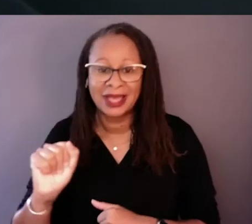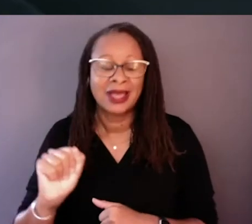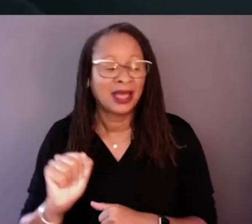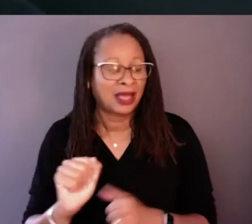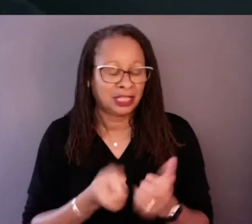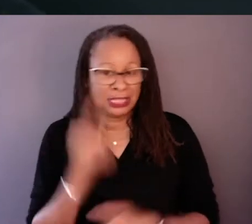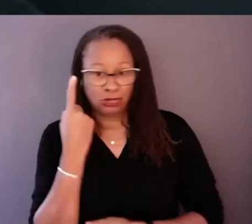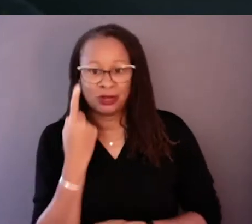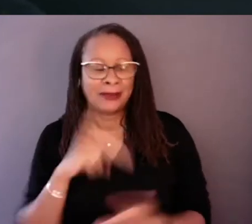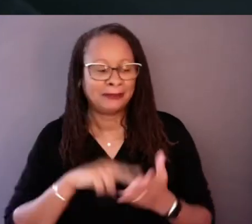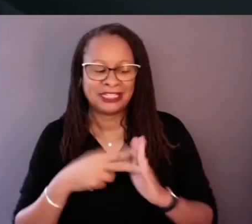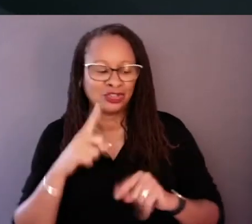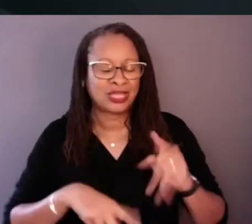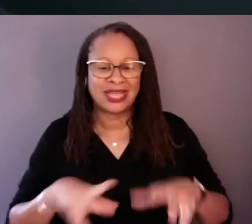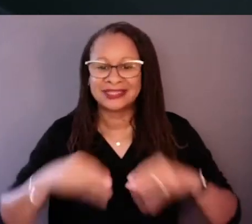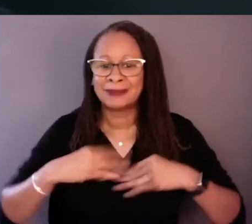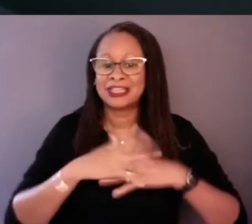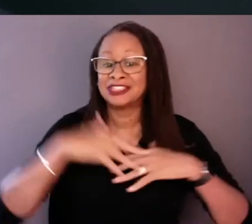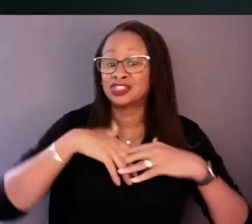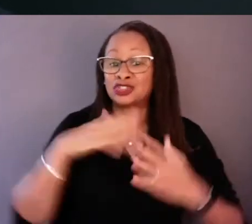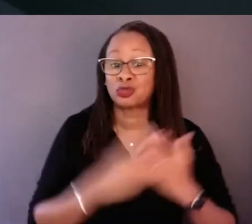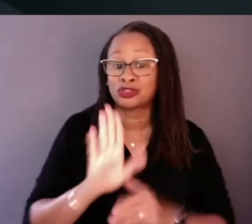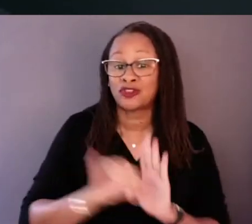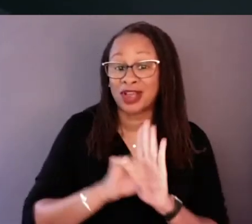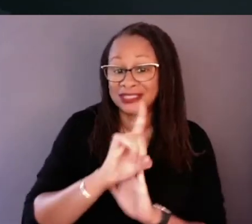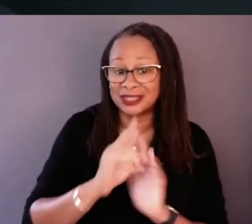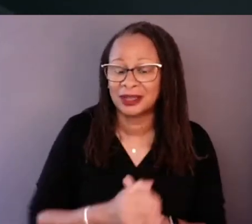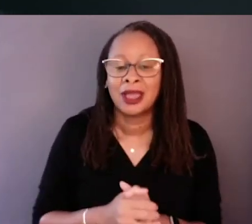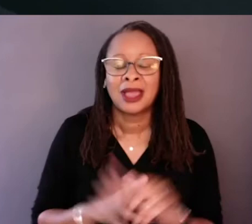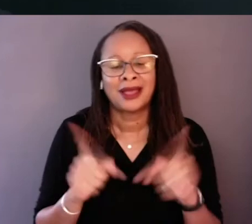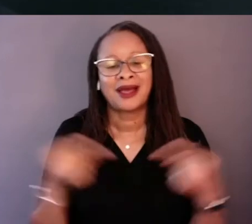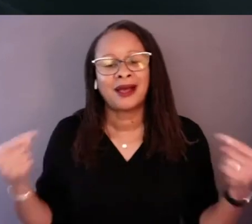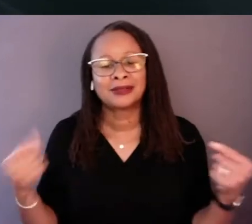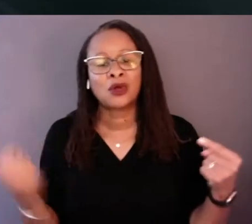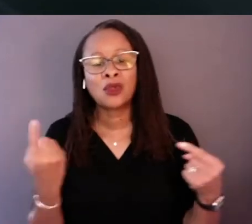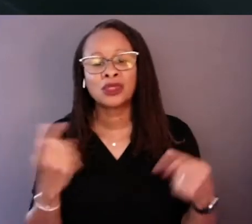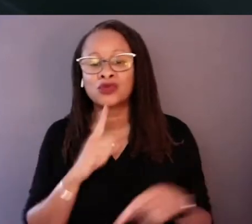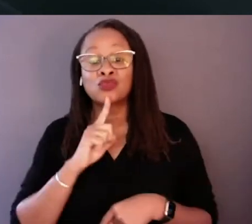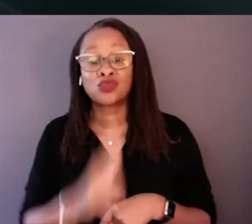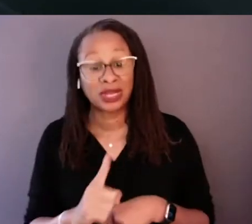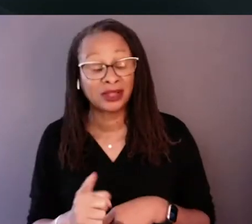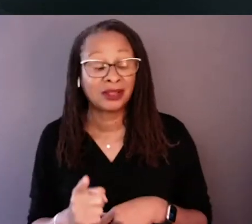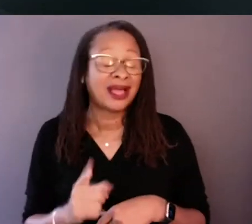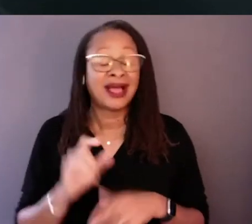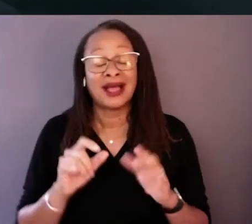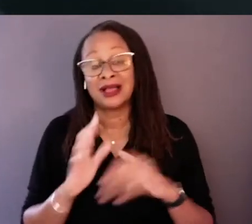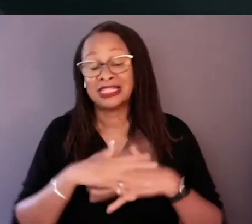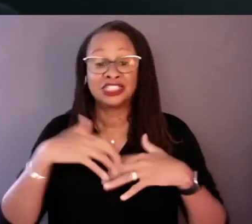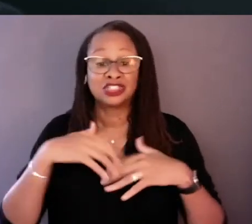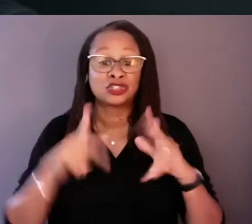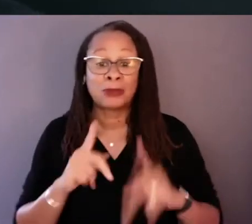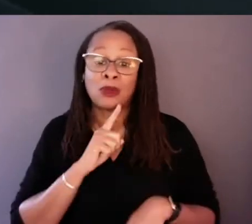identity. And you know, conversely, that the only real indigenous people in his perverse mind are, you know, deep